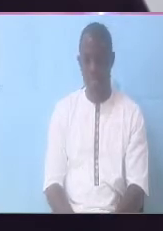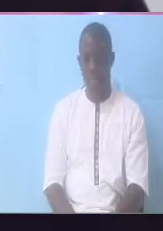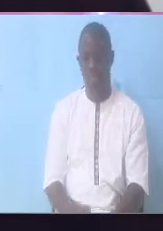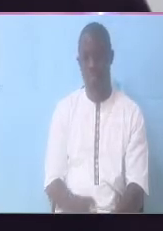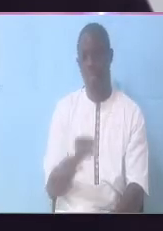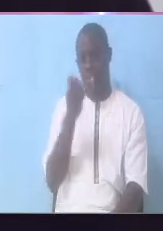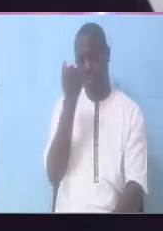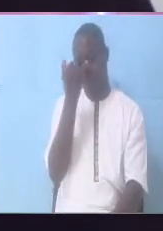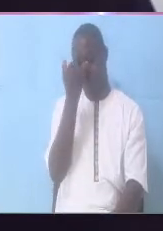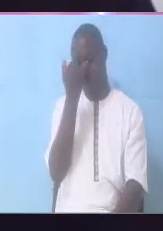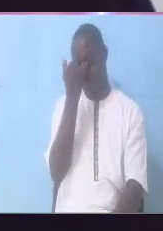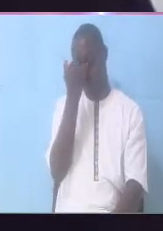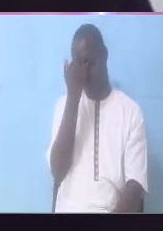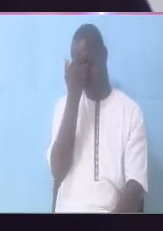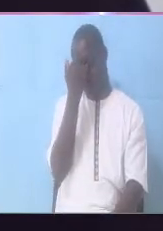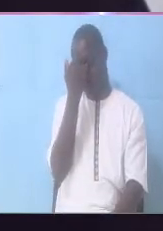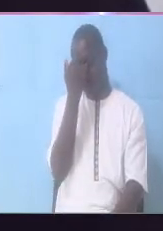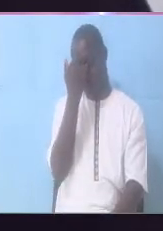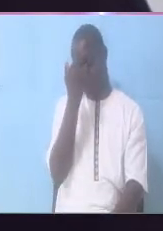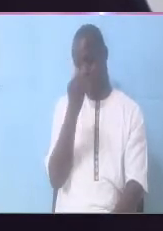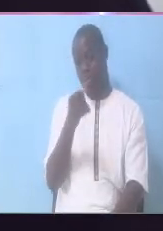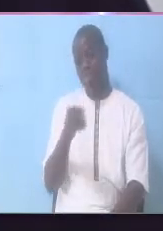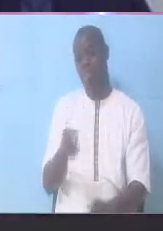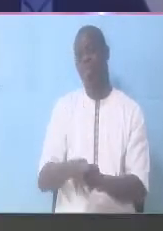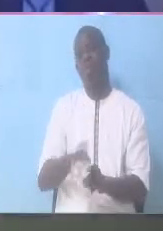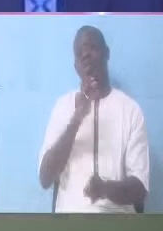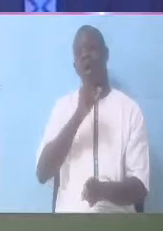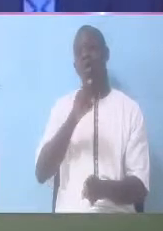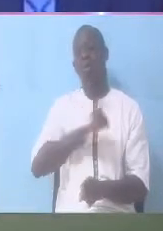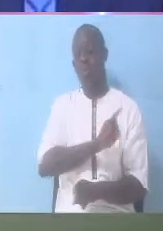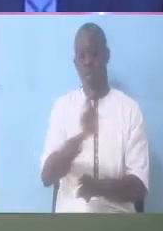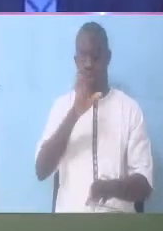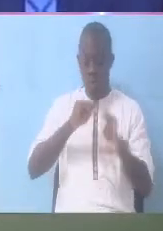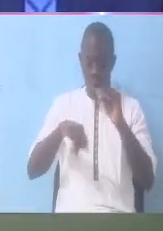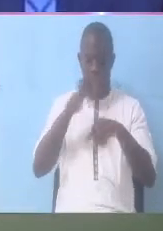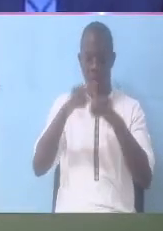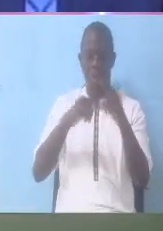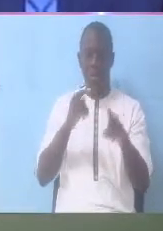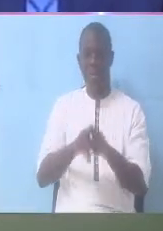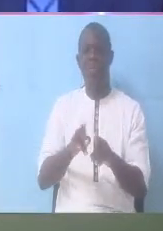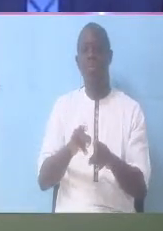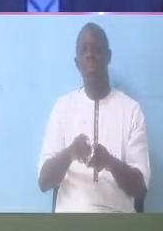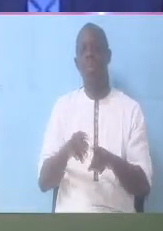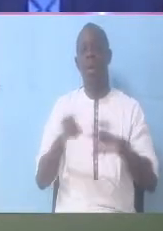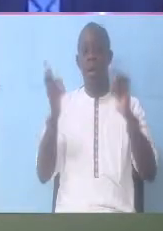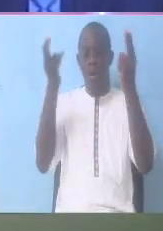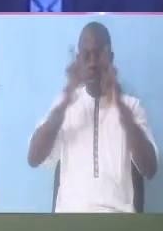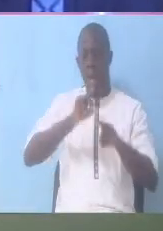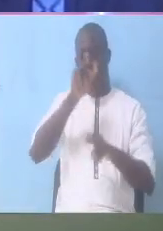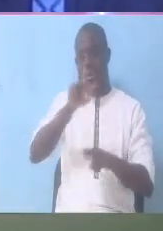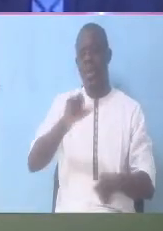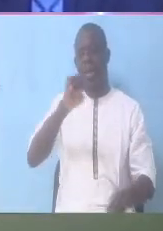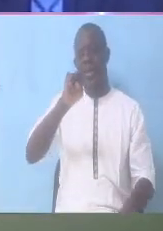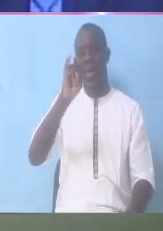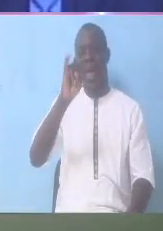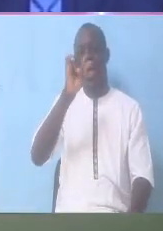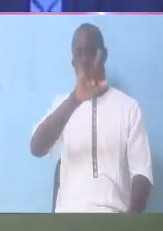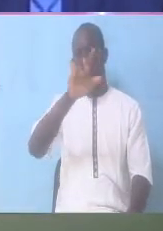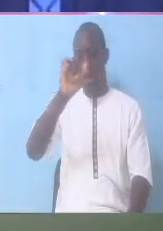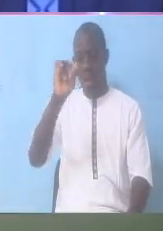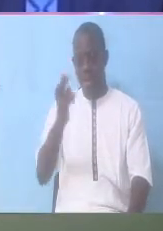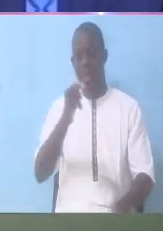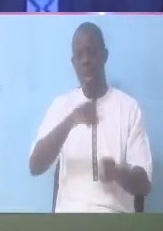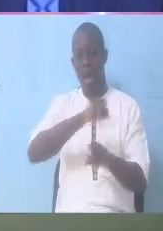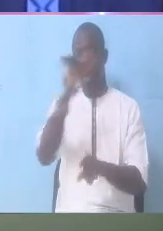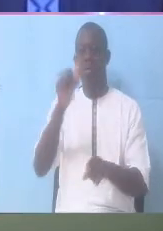Jame's ward and then General Baji's ward. I said about the 2006 problem. I said Jame